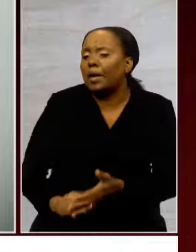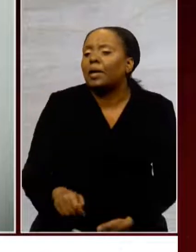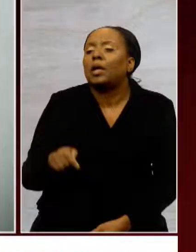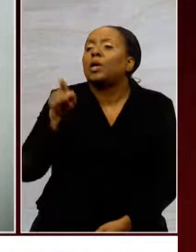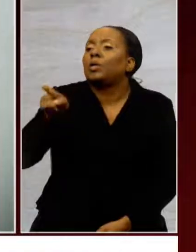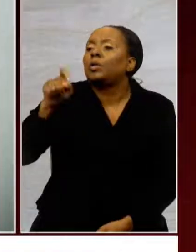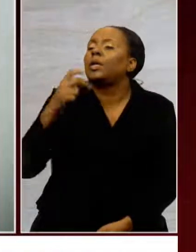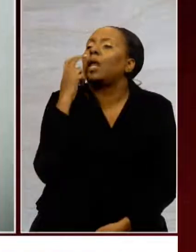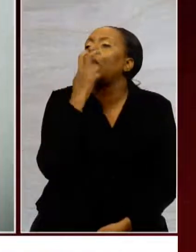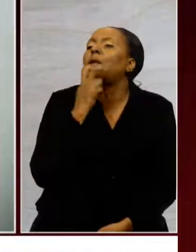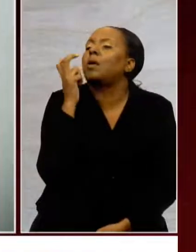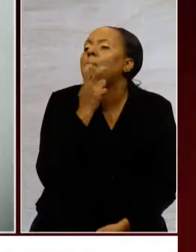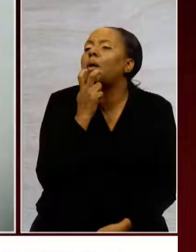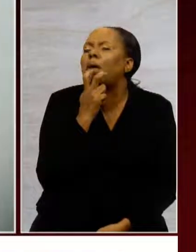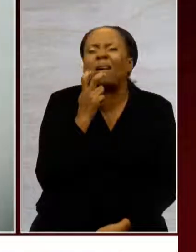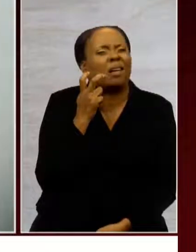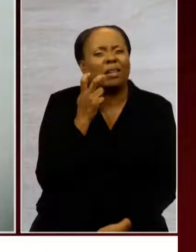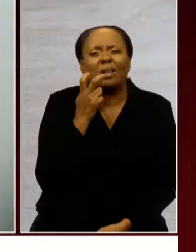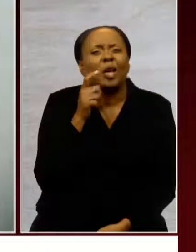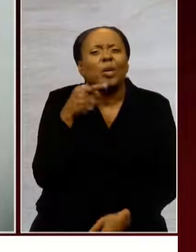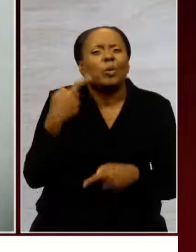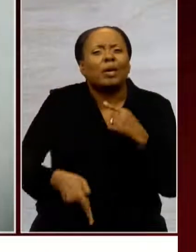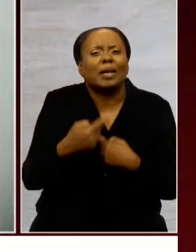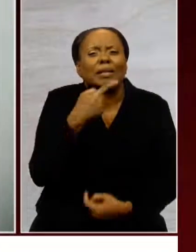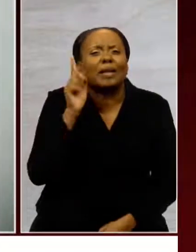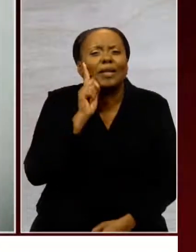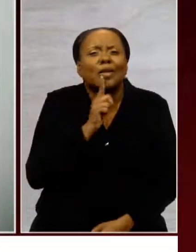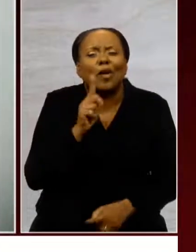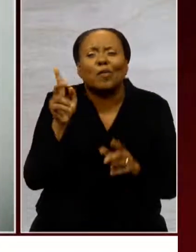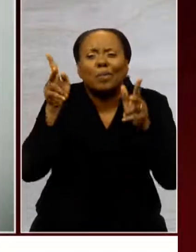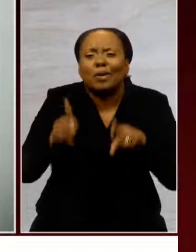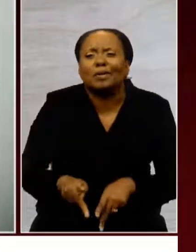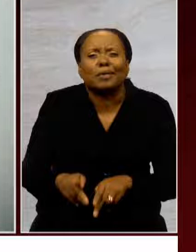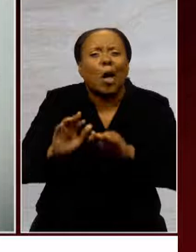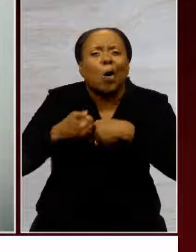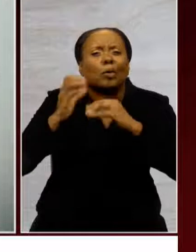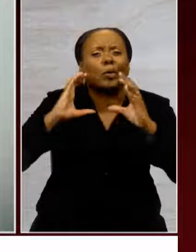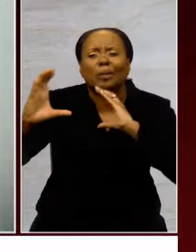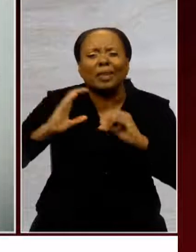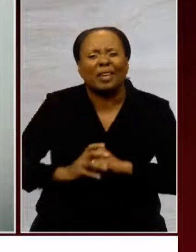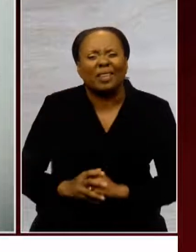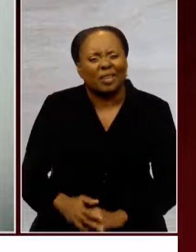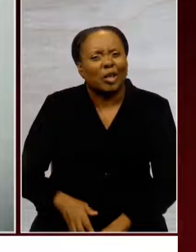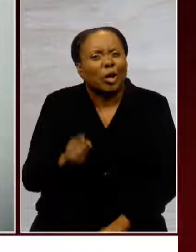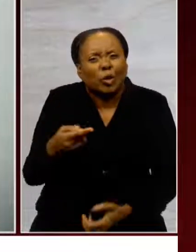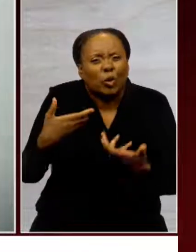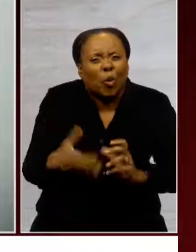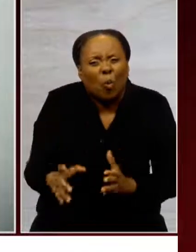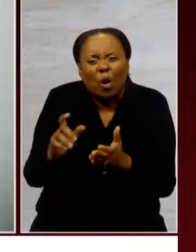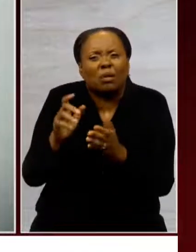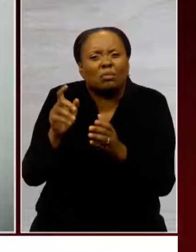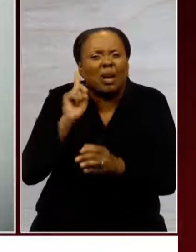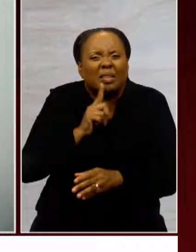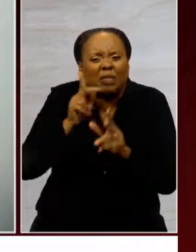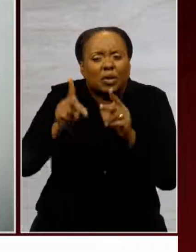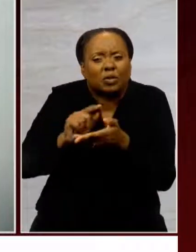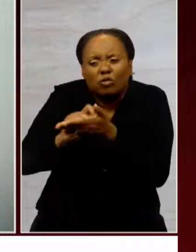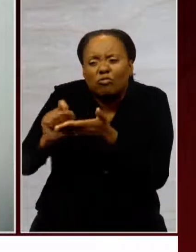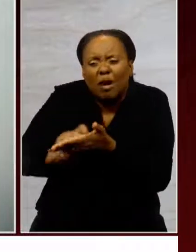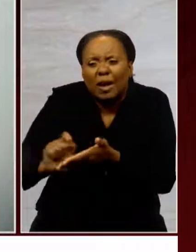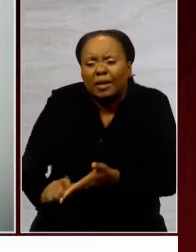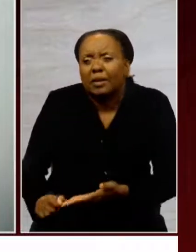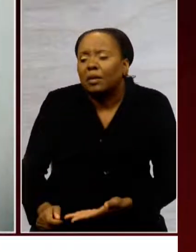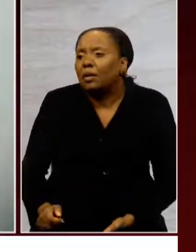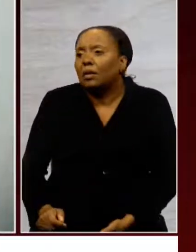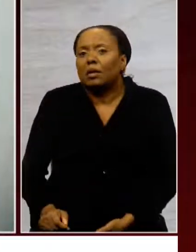what my mode of communication should be. So those are some of the issues that we encounter. So yes, if the deaf go to